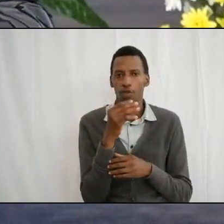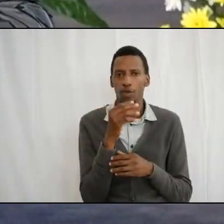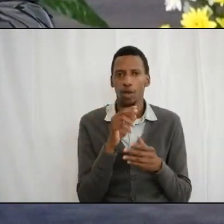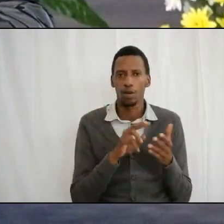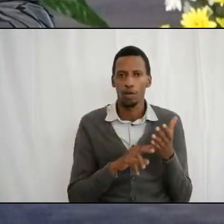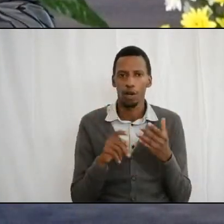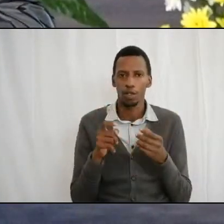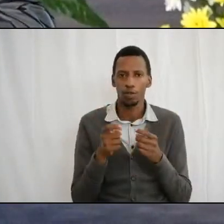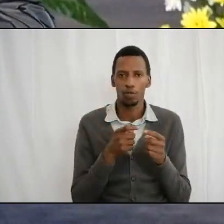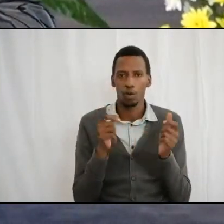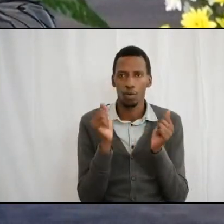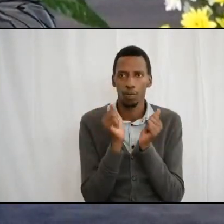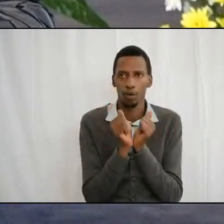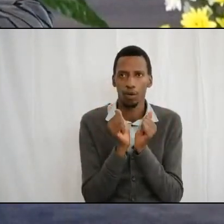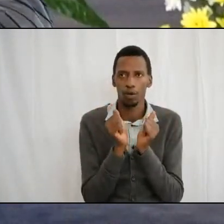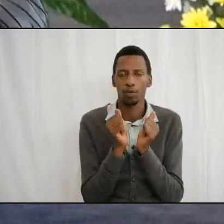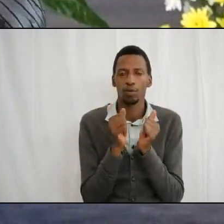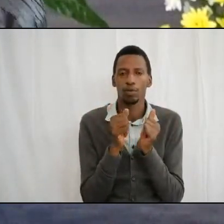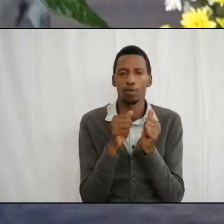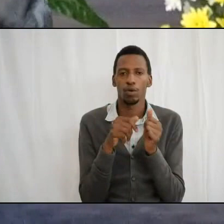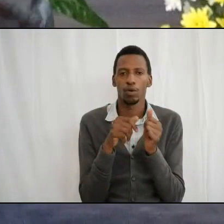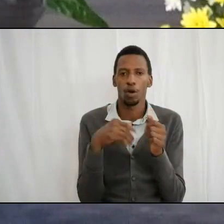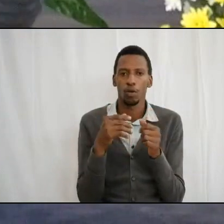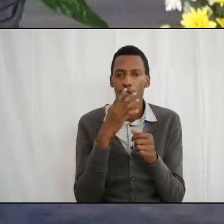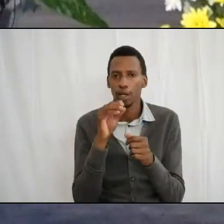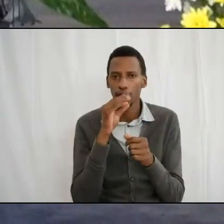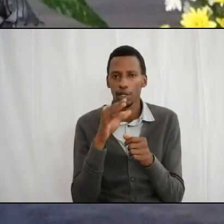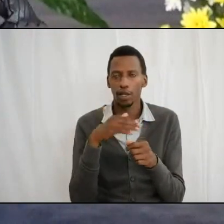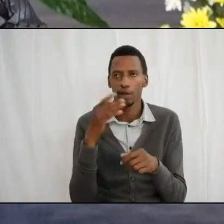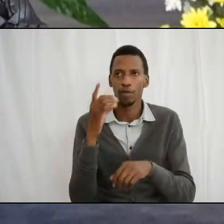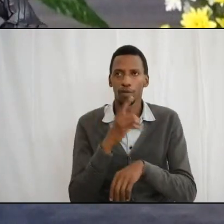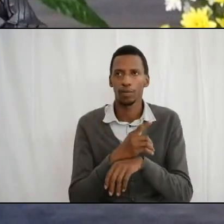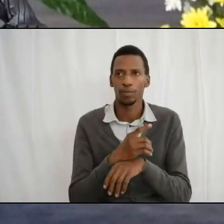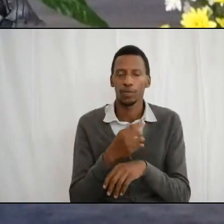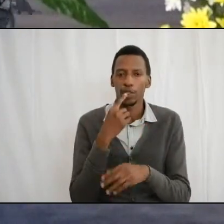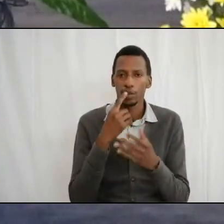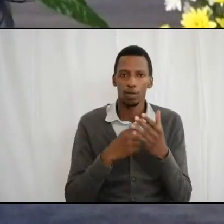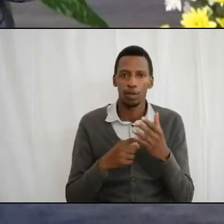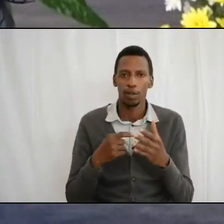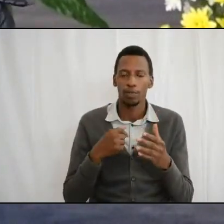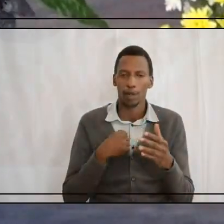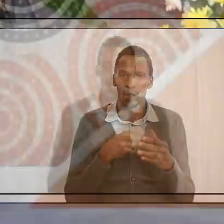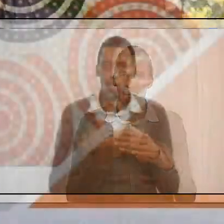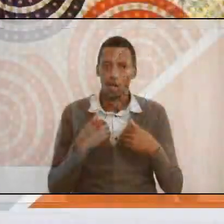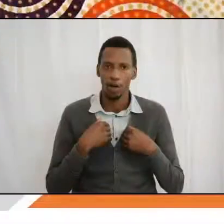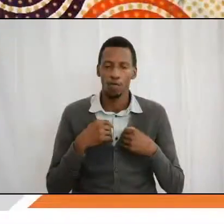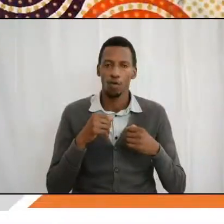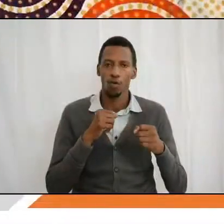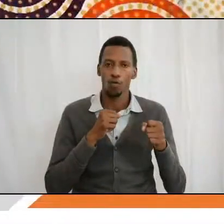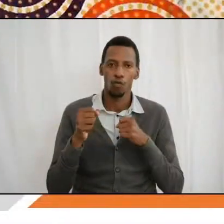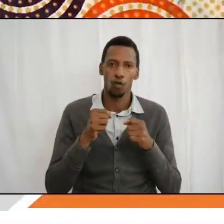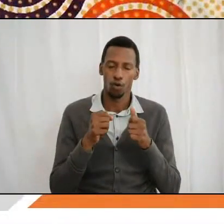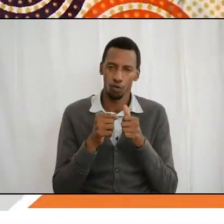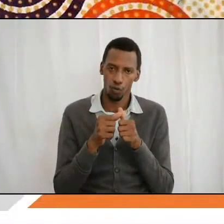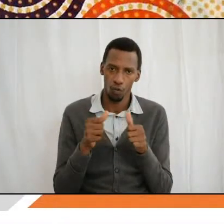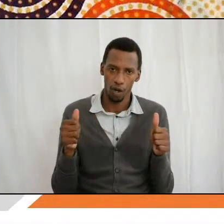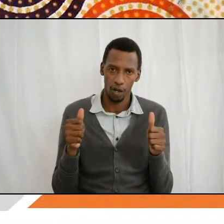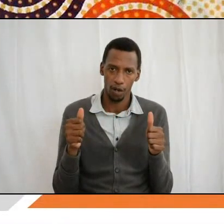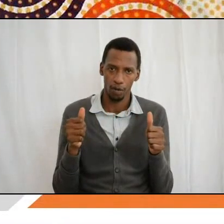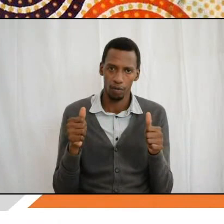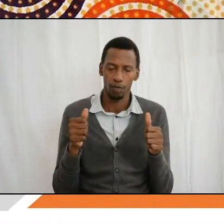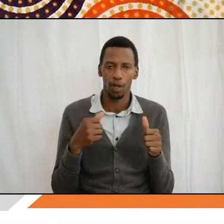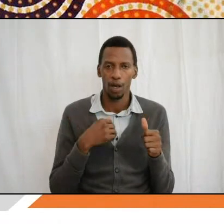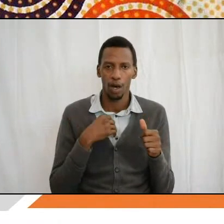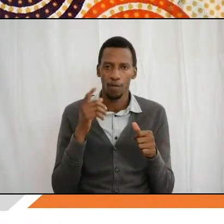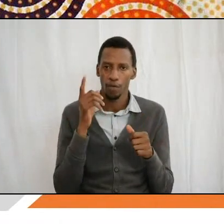we recite on a regular basis. I have fought the good fight. I have finished the course. I